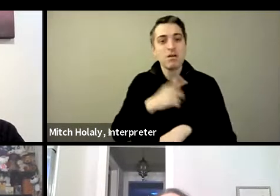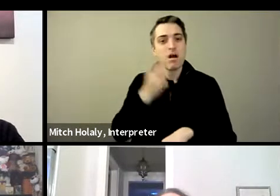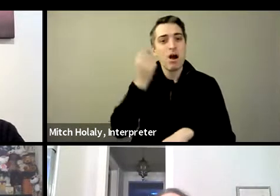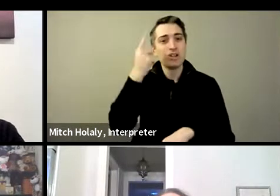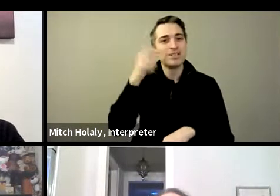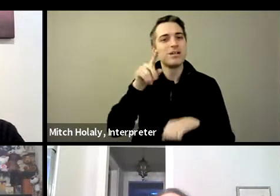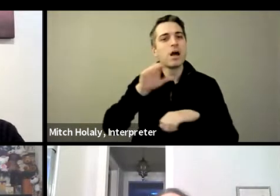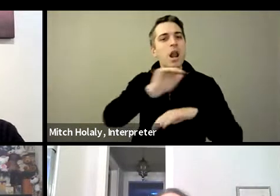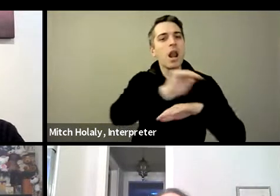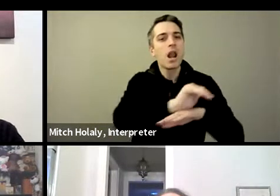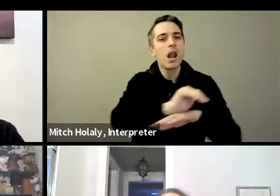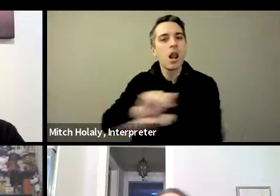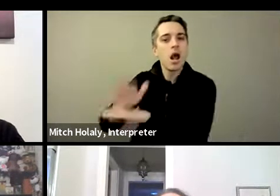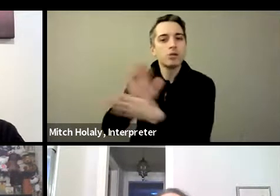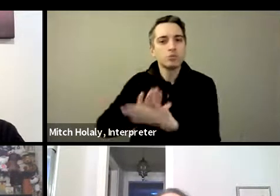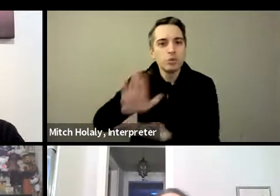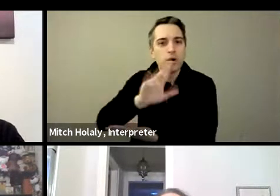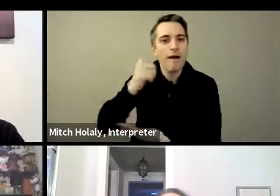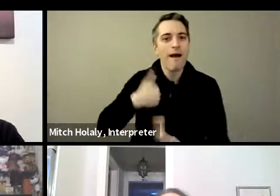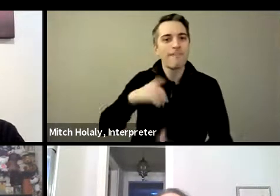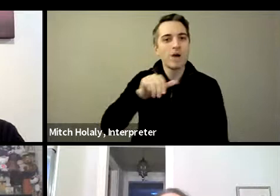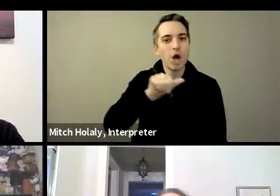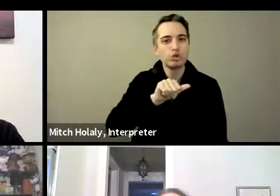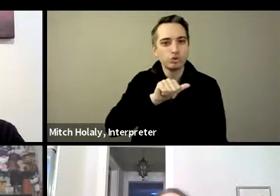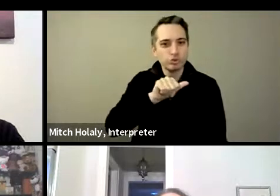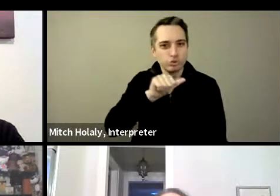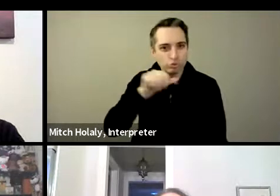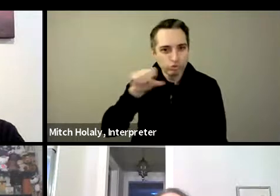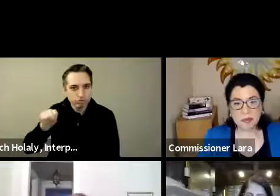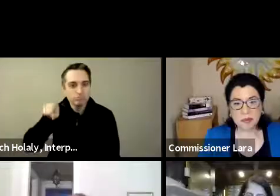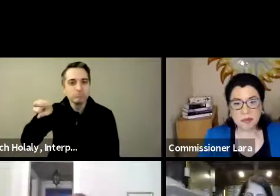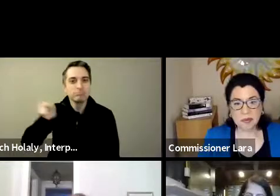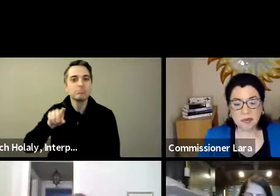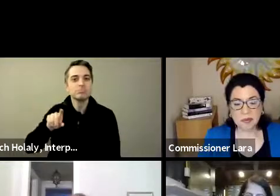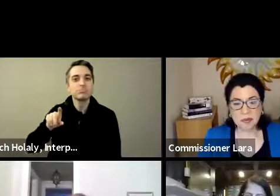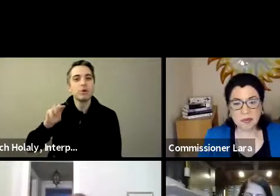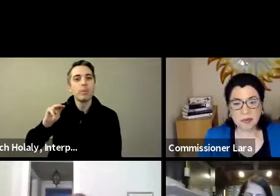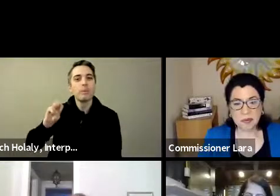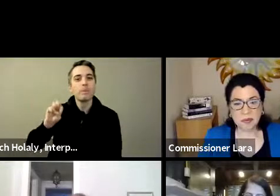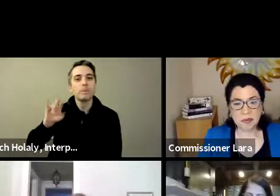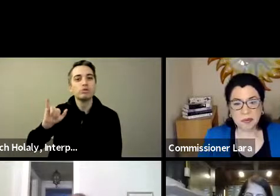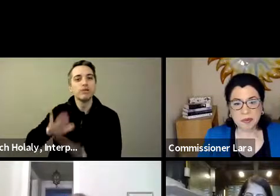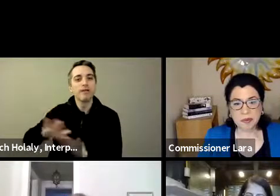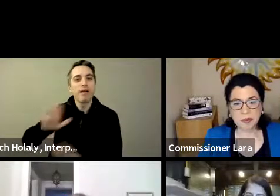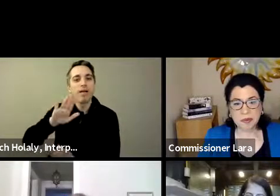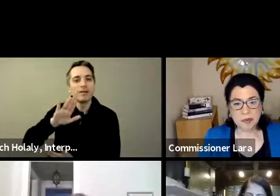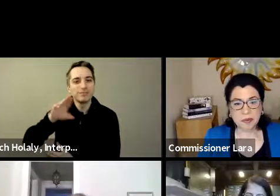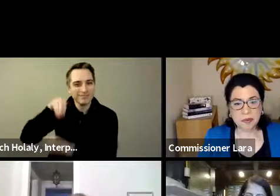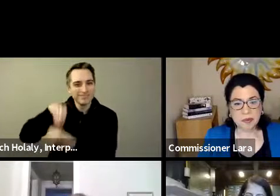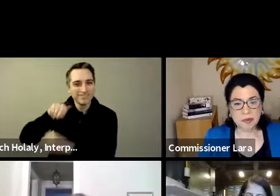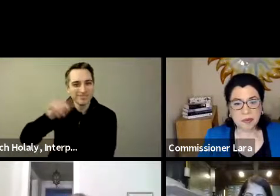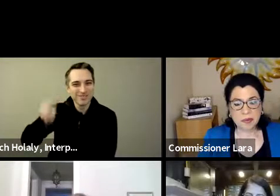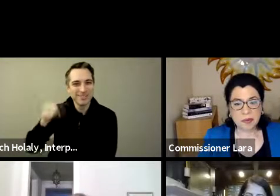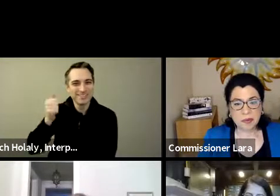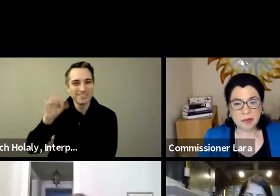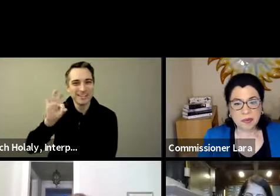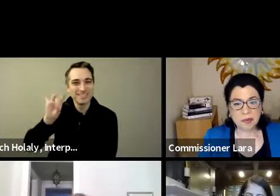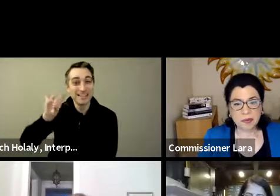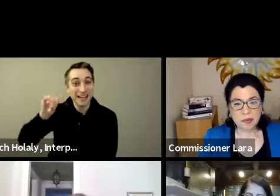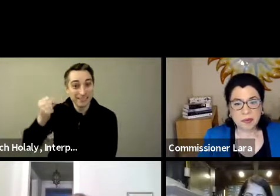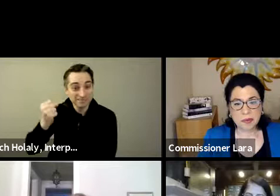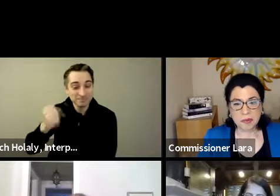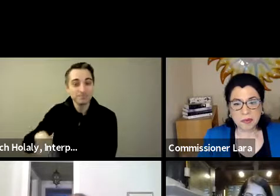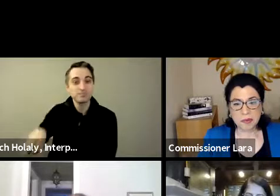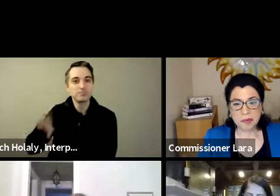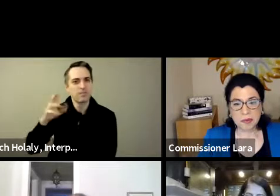associate's degree in law enforcement, cum laude from Mercy College of Detroit in 1980, a bachelor's of arts in